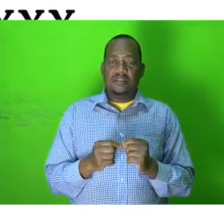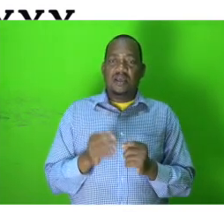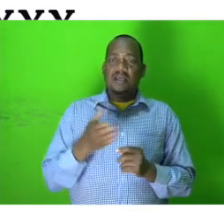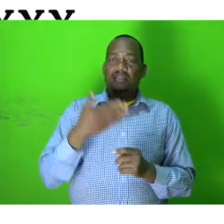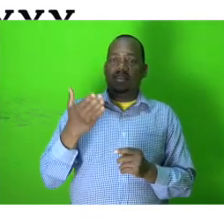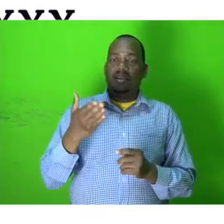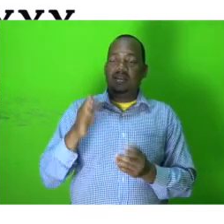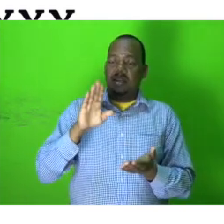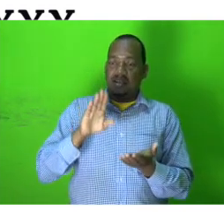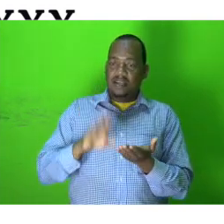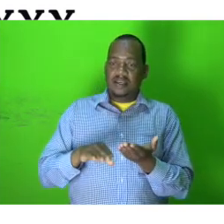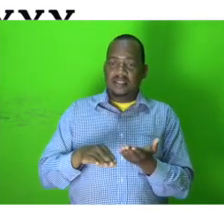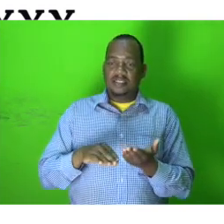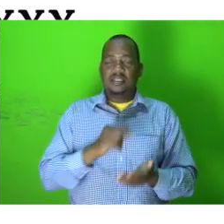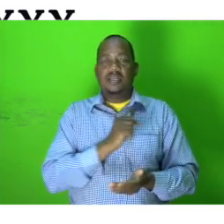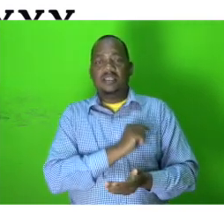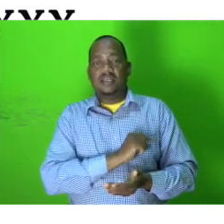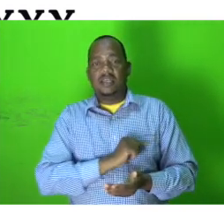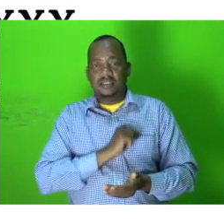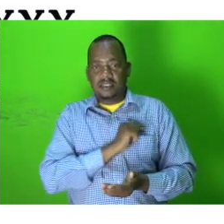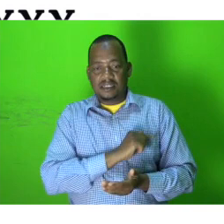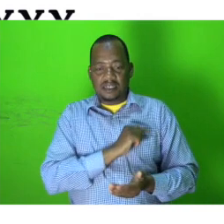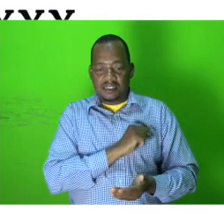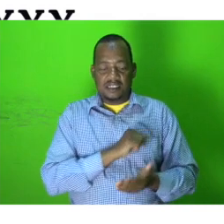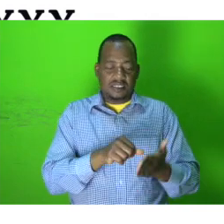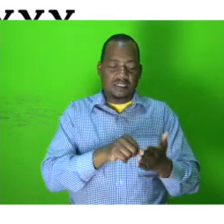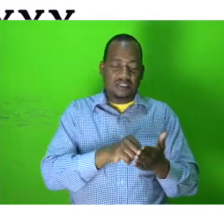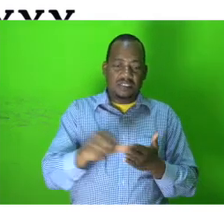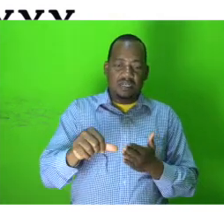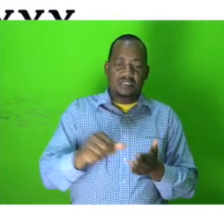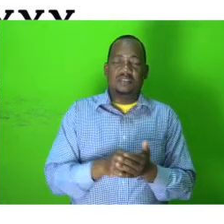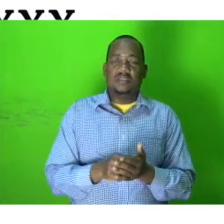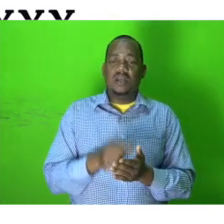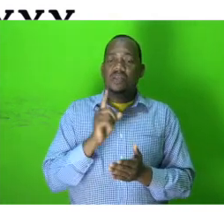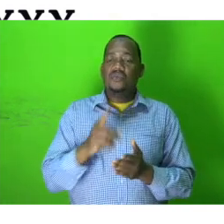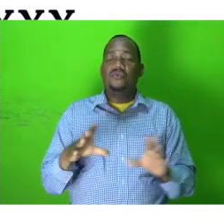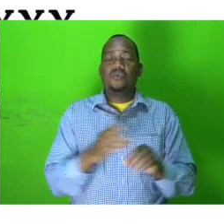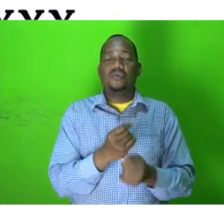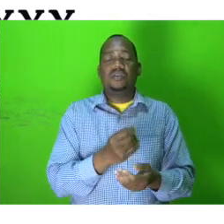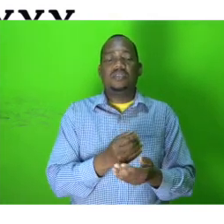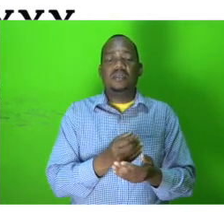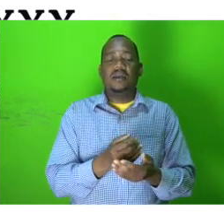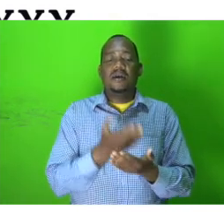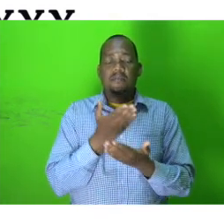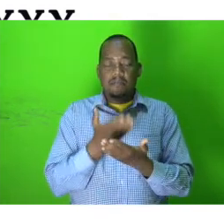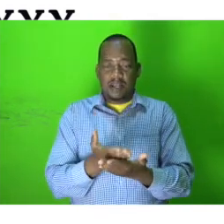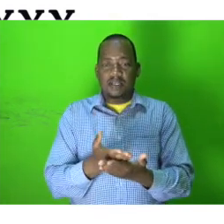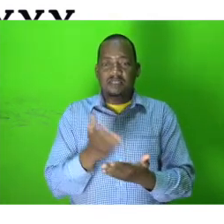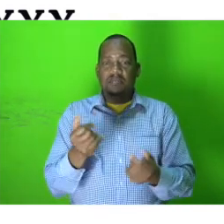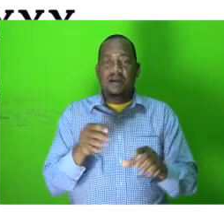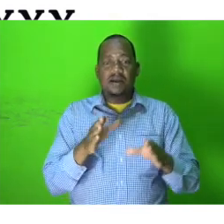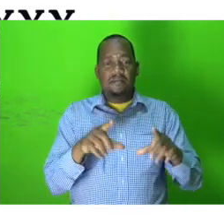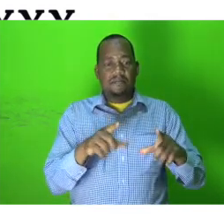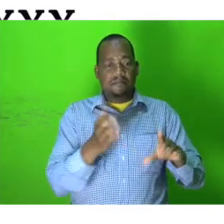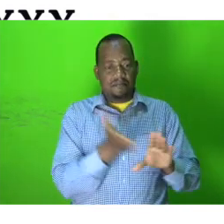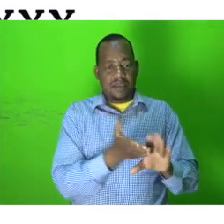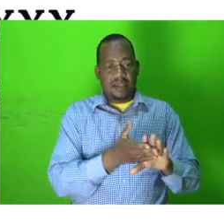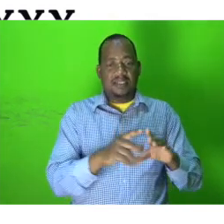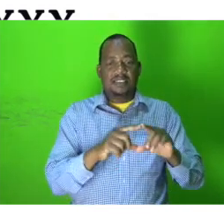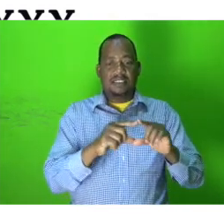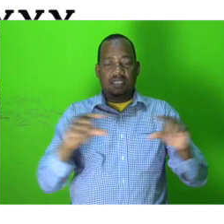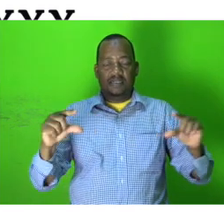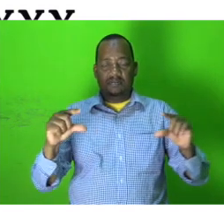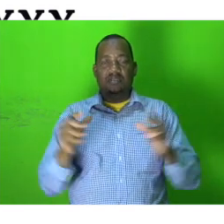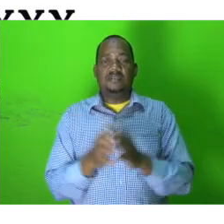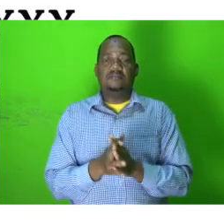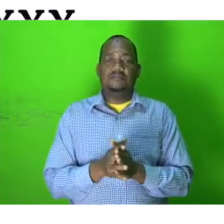then less interest charges. You got a balance per bank statement